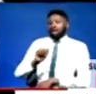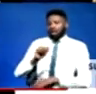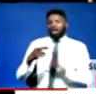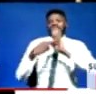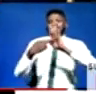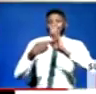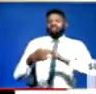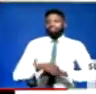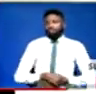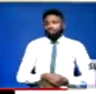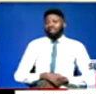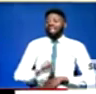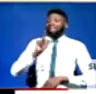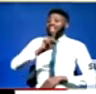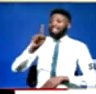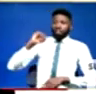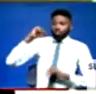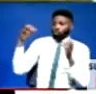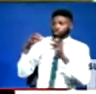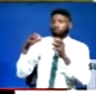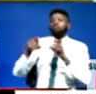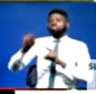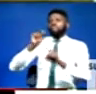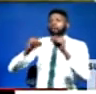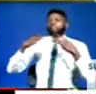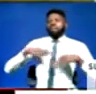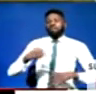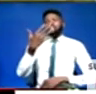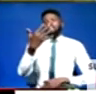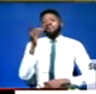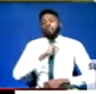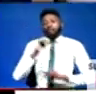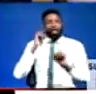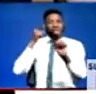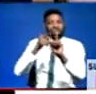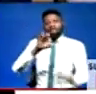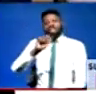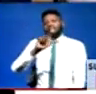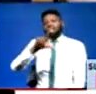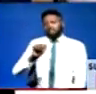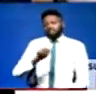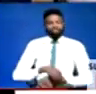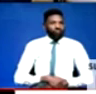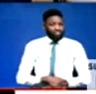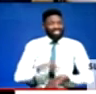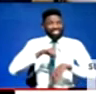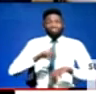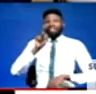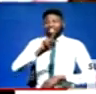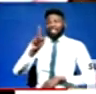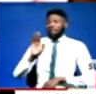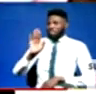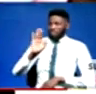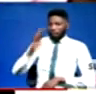the Kenya Kwanza party has picked 5 nominees for the East African Legislative Assembly. During the Kenya Kwanza parliamentary group